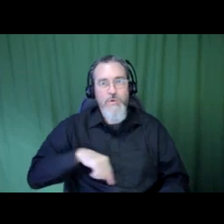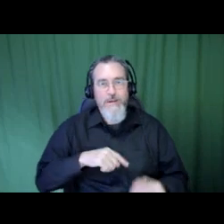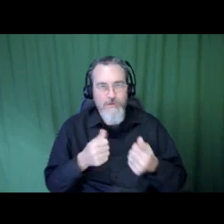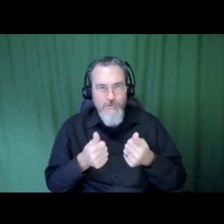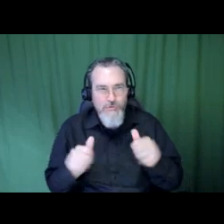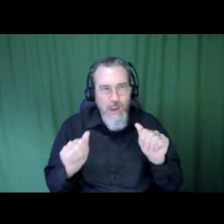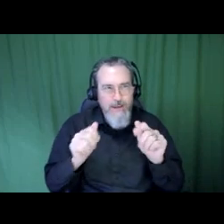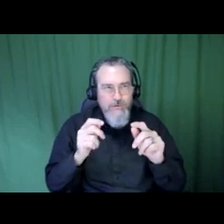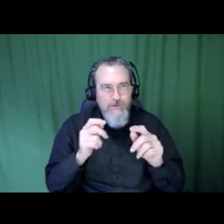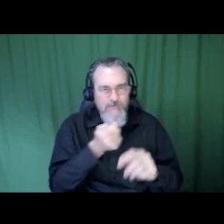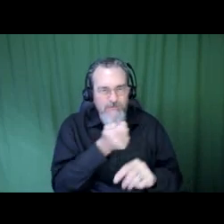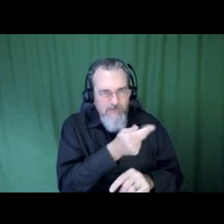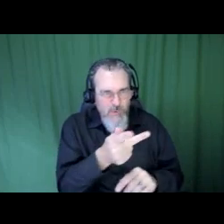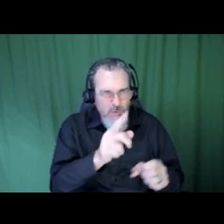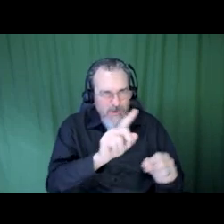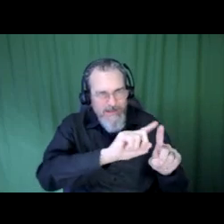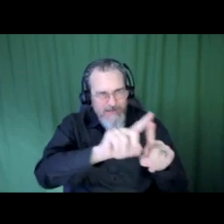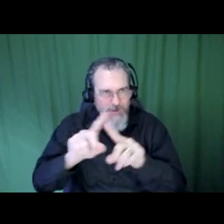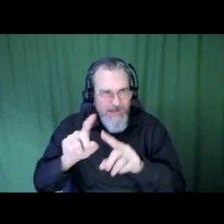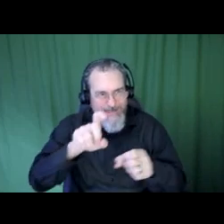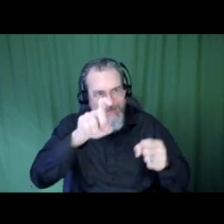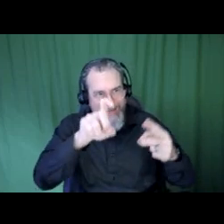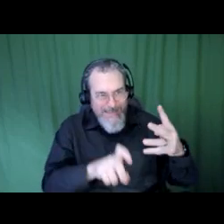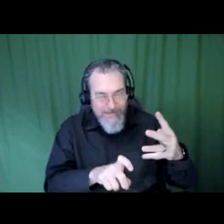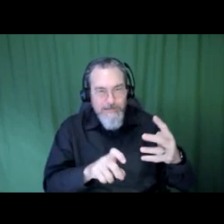specific and tailored trainings. Next slide, please.